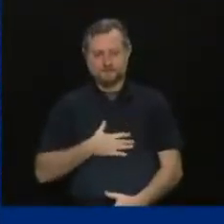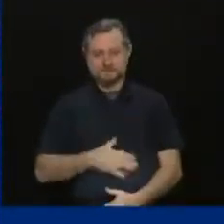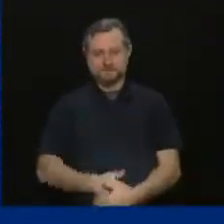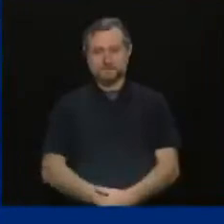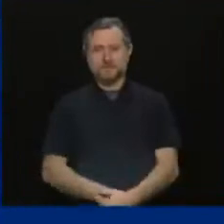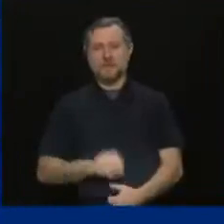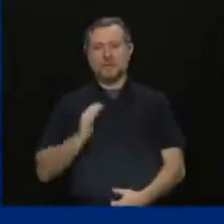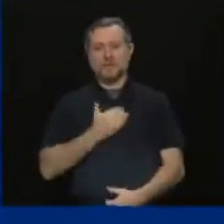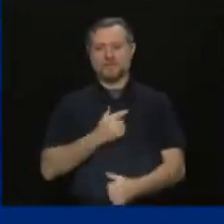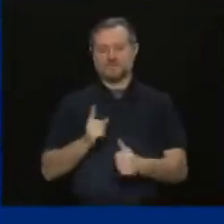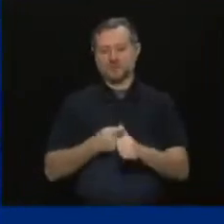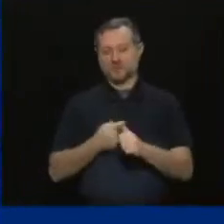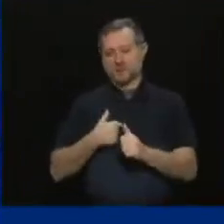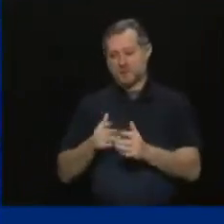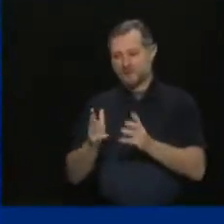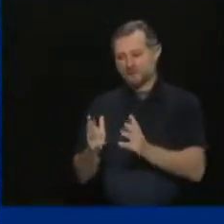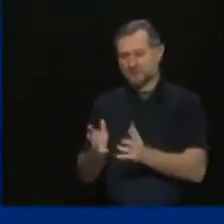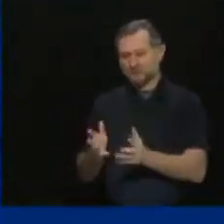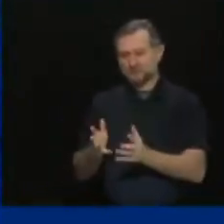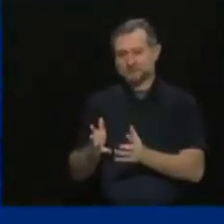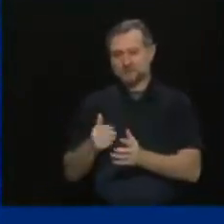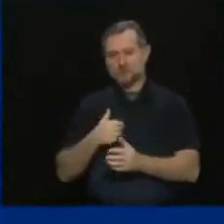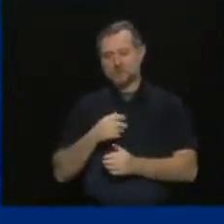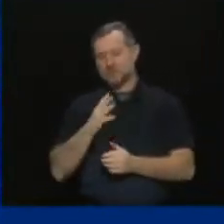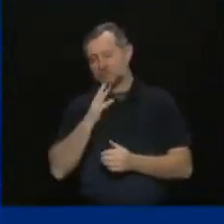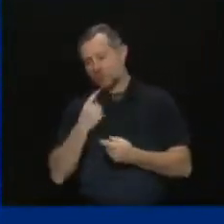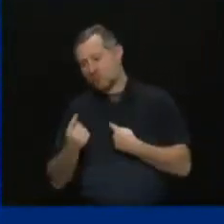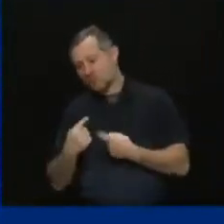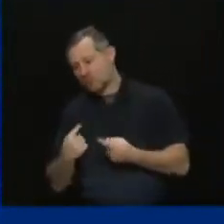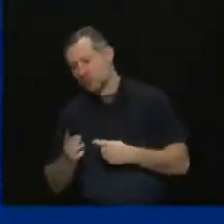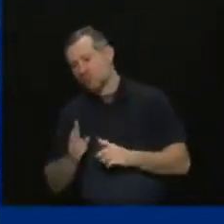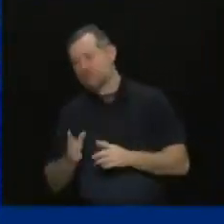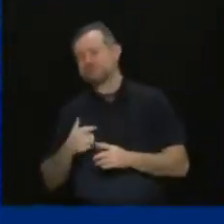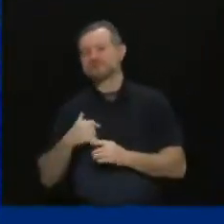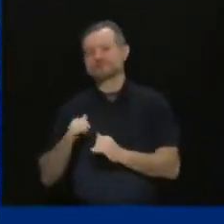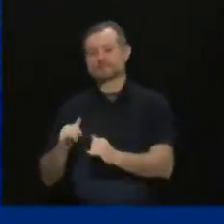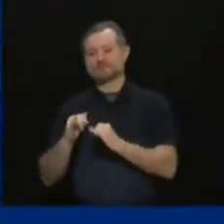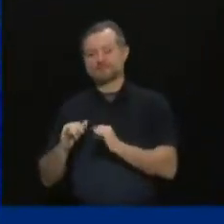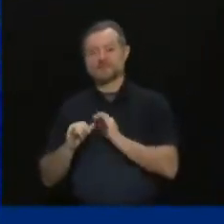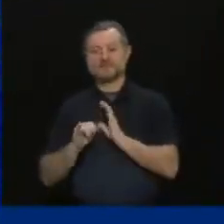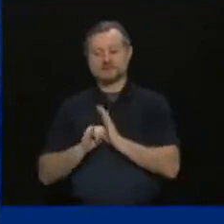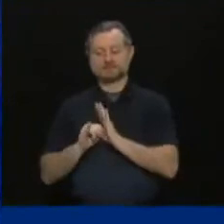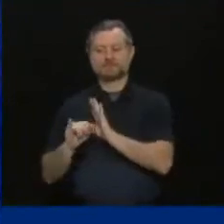we talked about the shared identity we have.